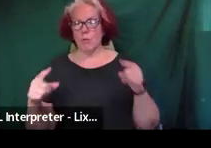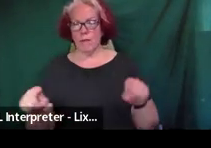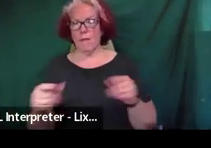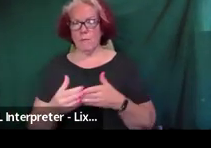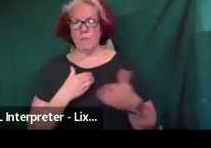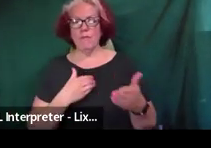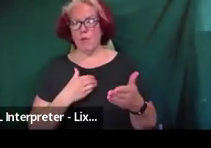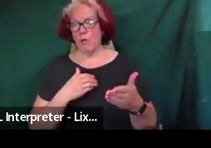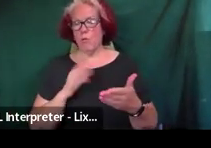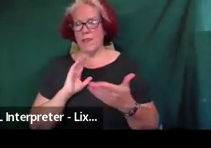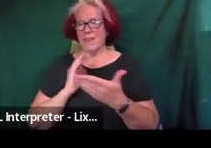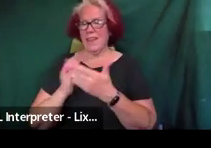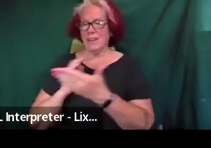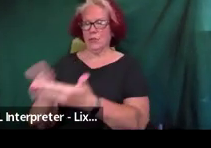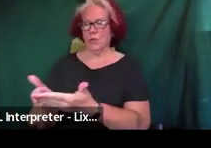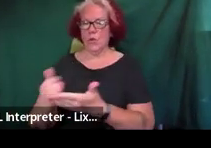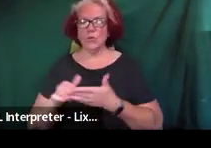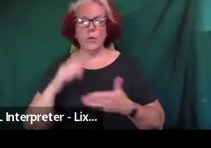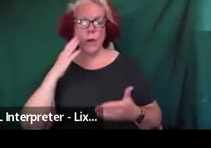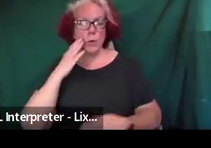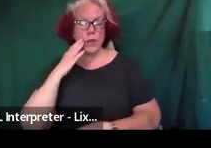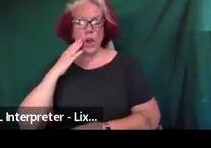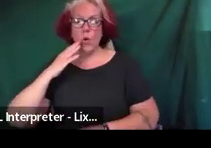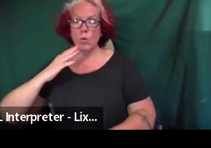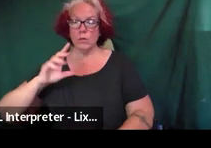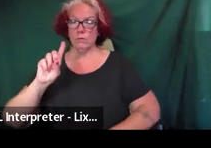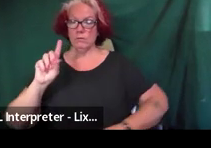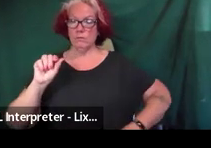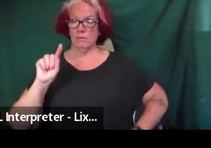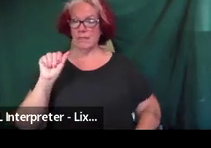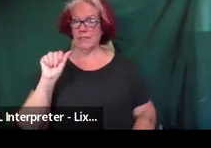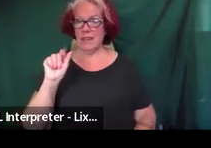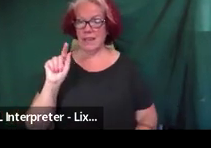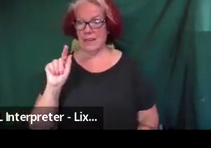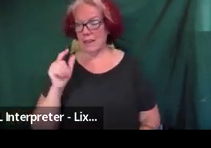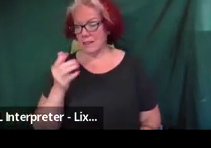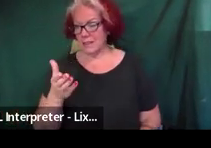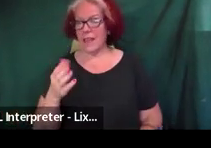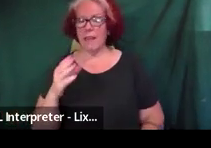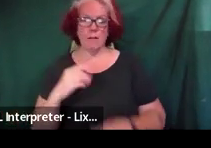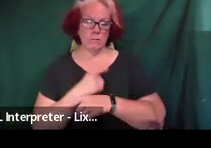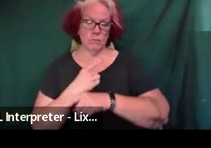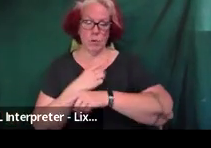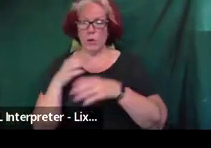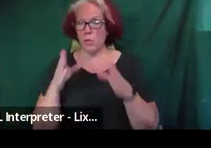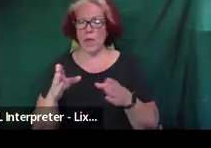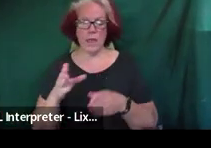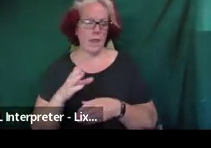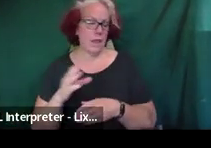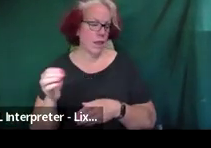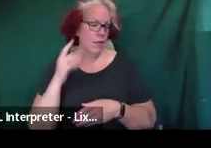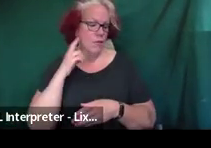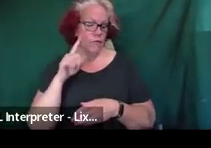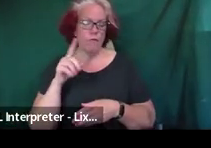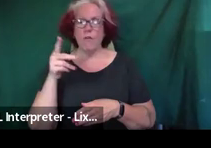those points in time, so that we know, number one, that the data is in there in a manner that it should, but particularly for payroll, that